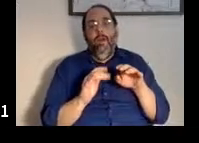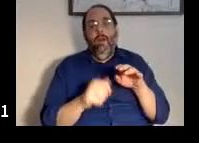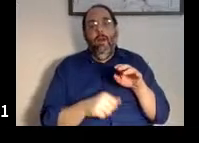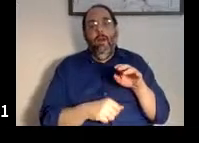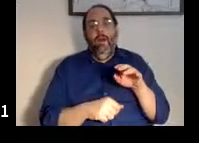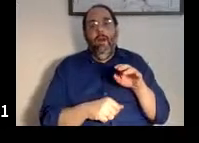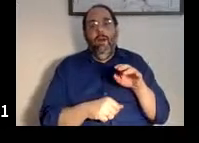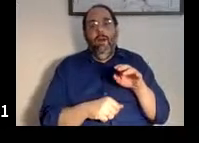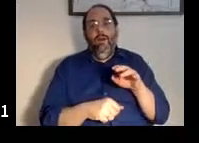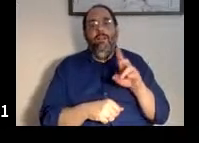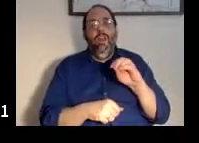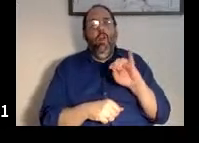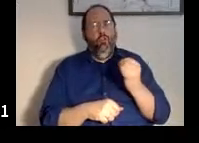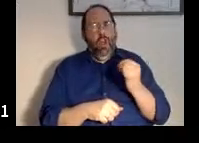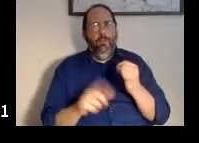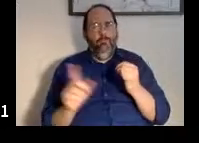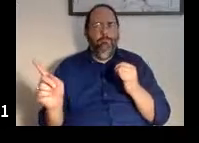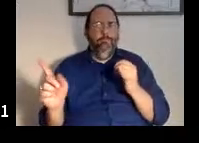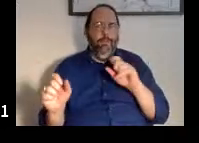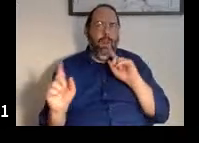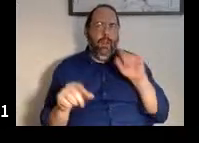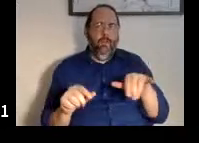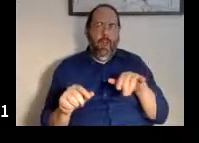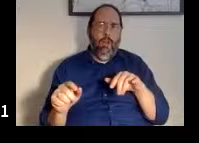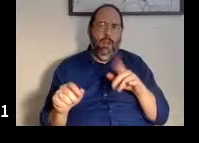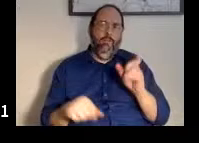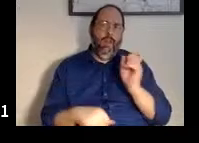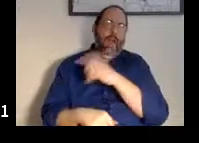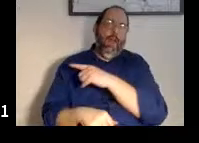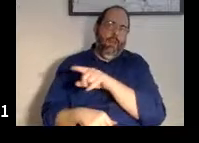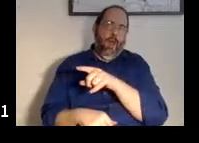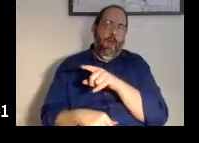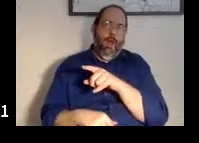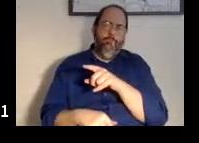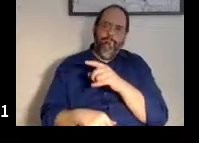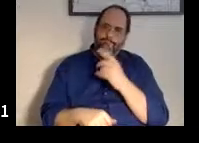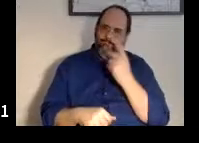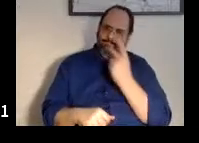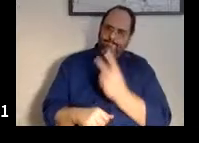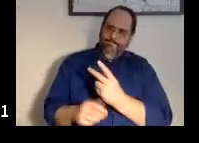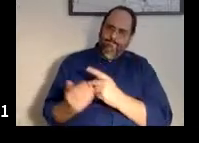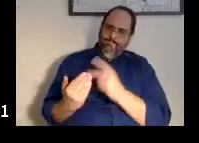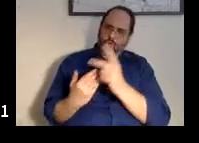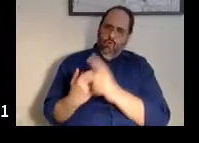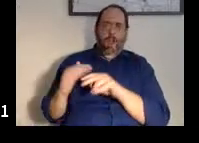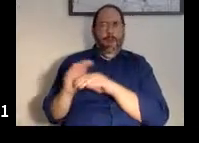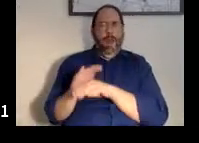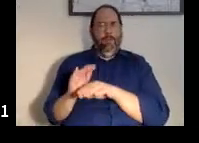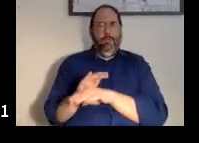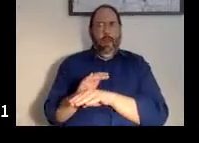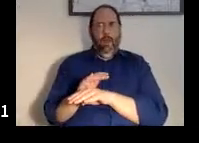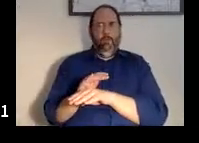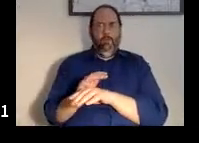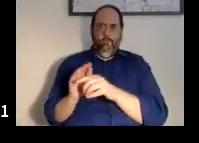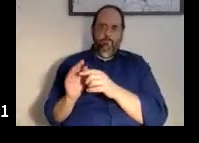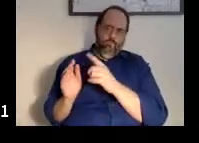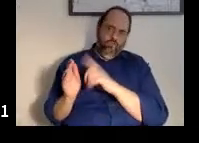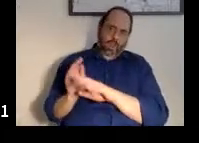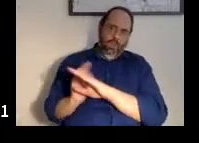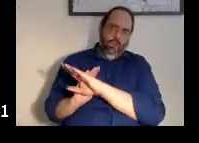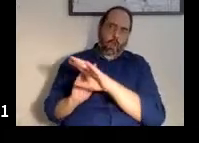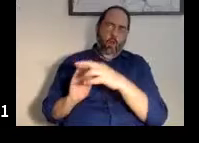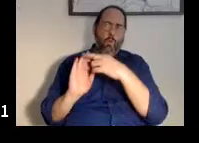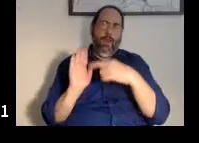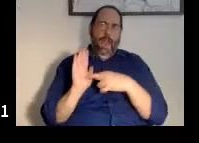would be a Department of Justice question. You'd really have to look at what program access under their regulations would